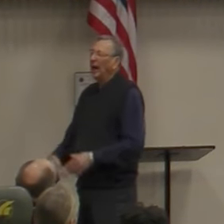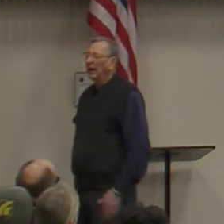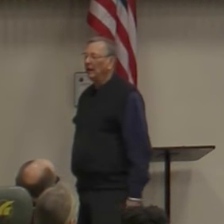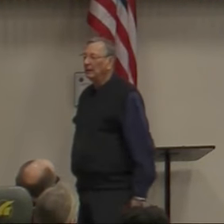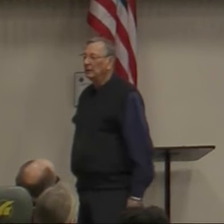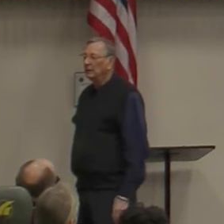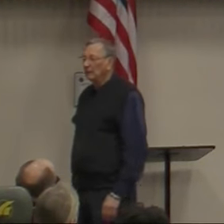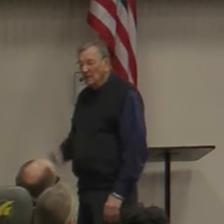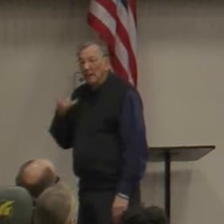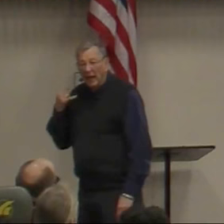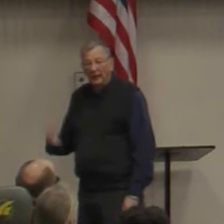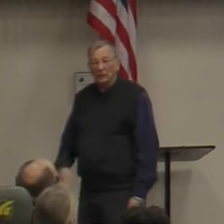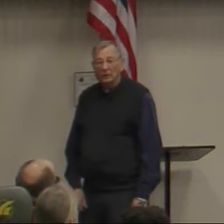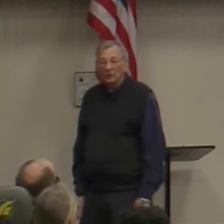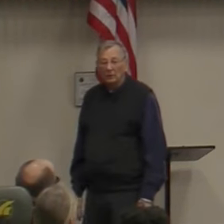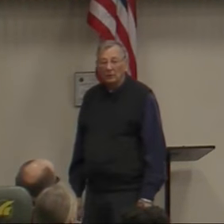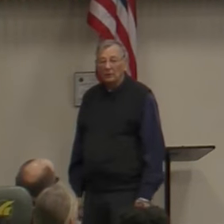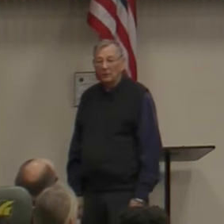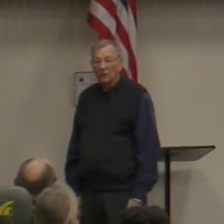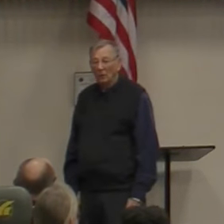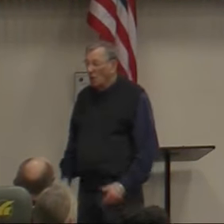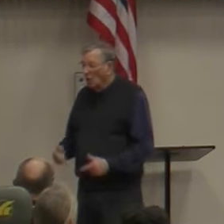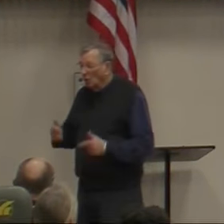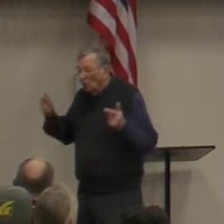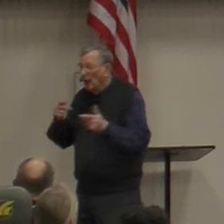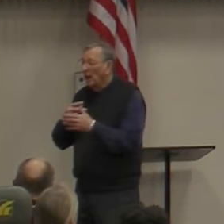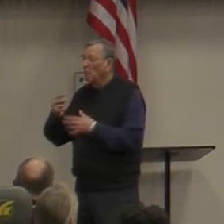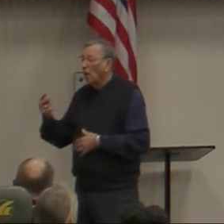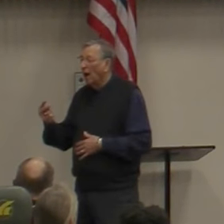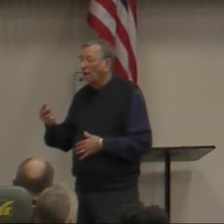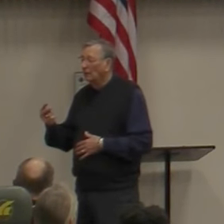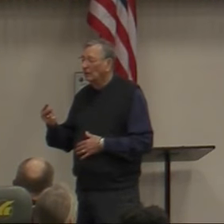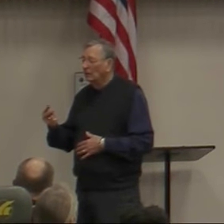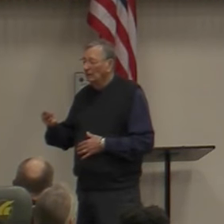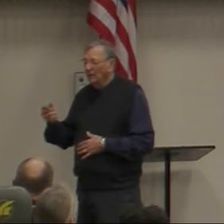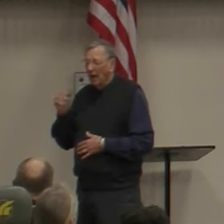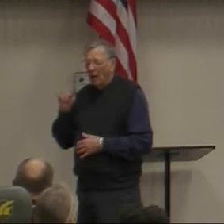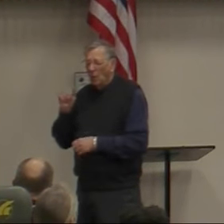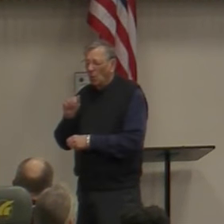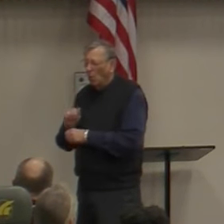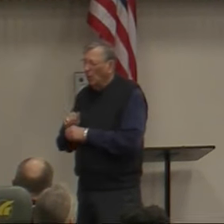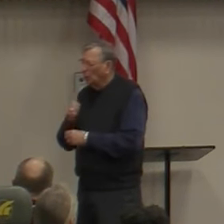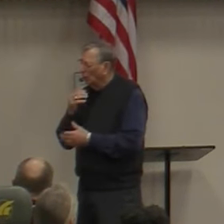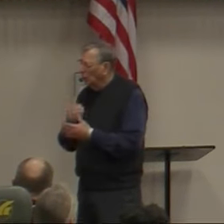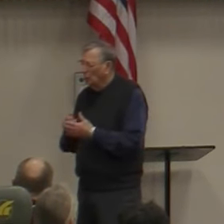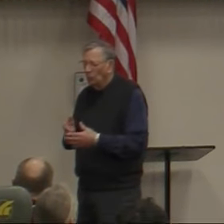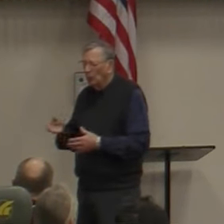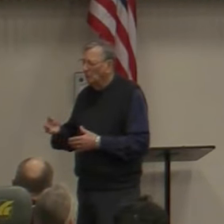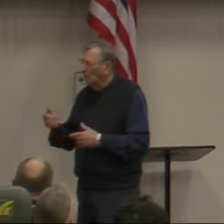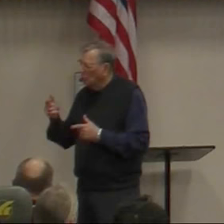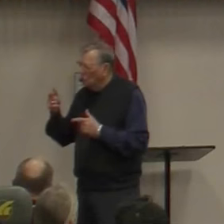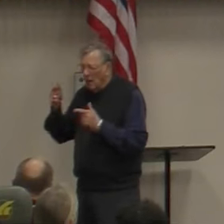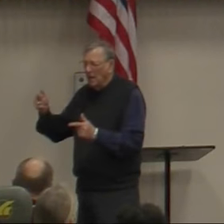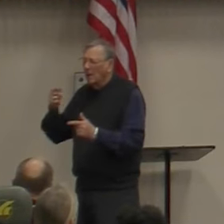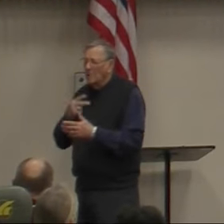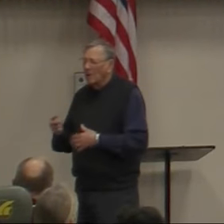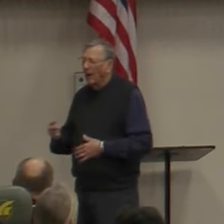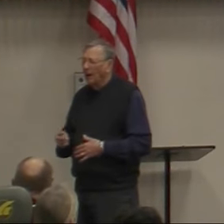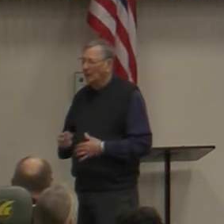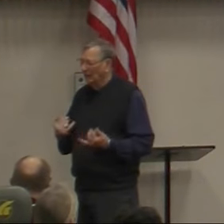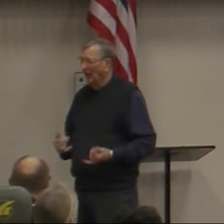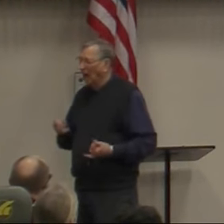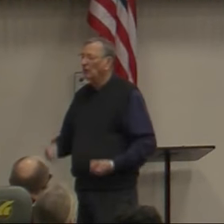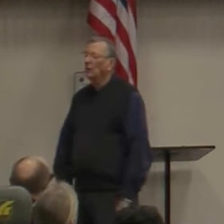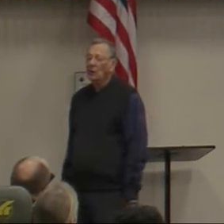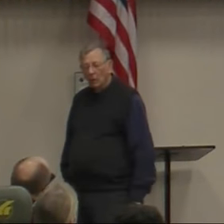Can you imagine? This great prophet of God who God worked so many great things through getting down to this